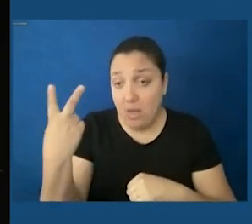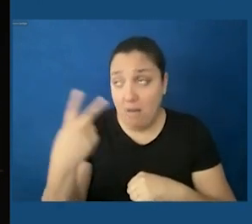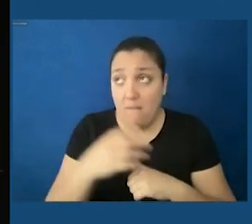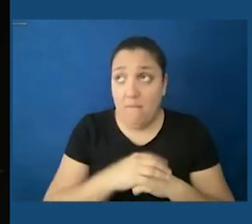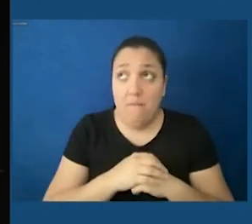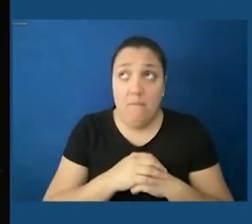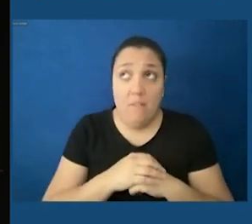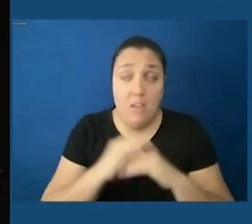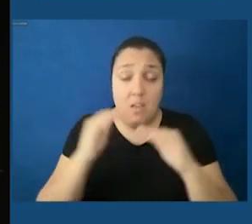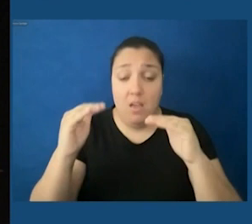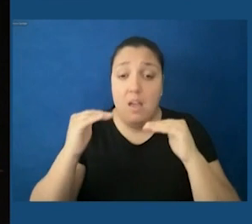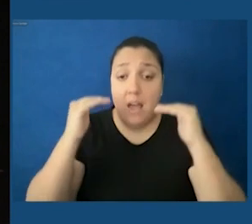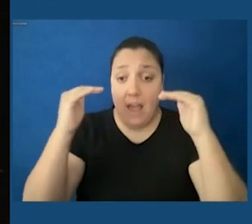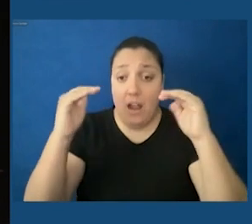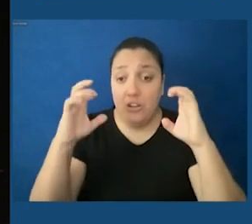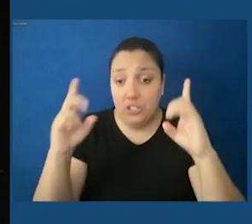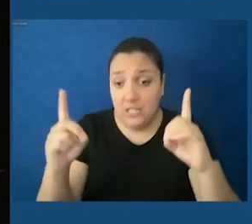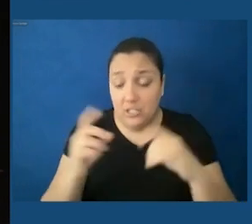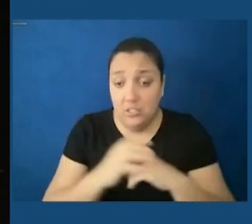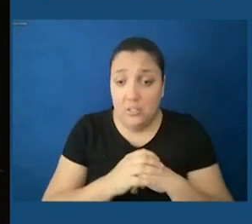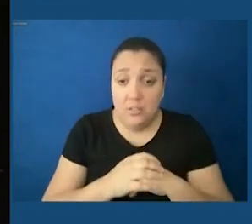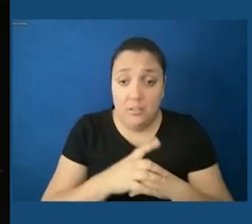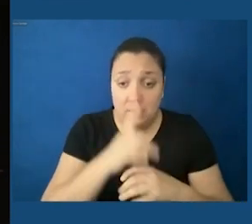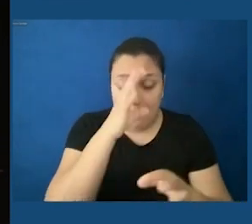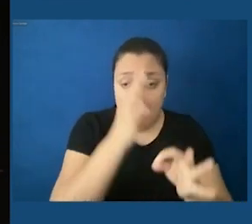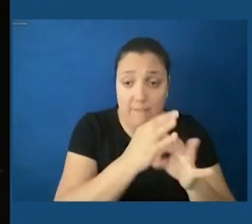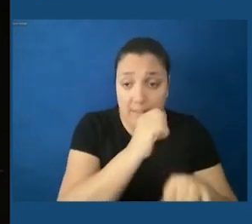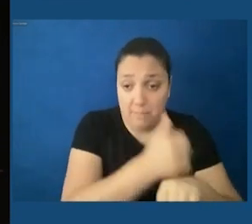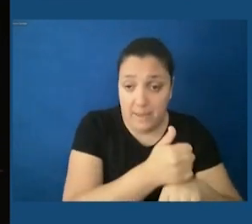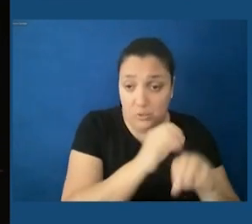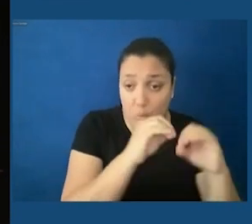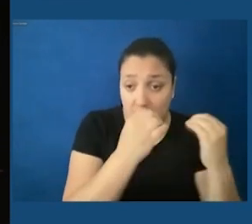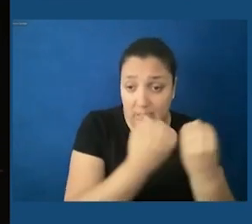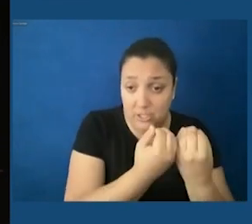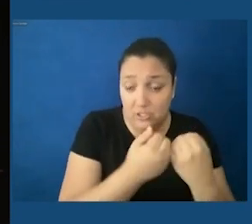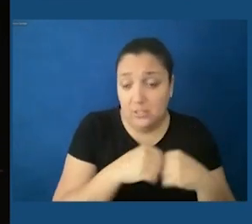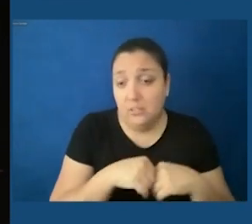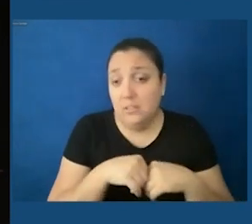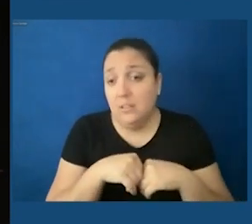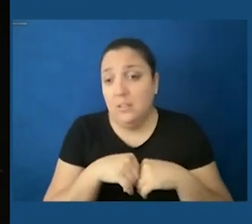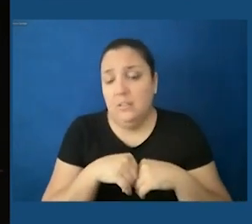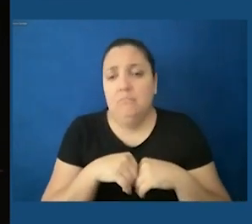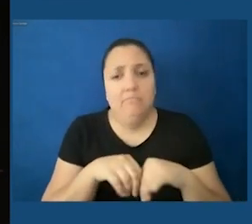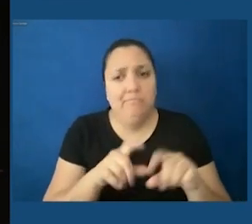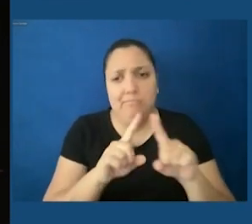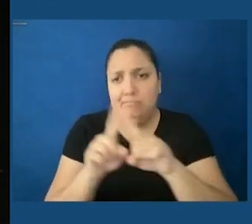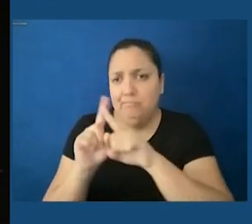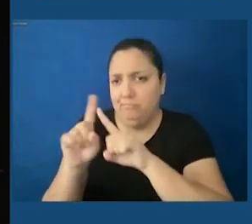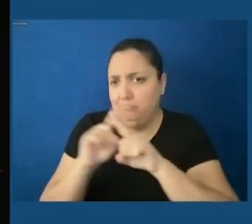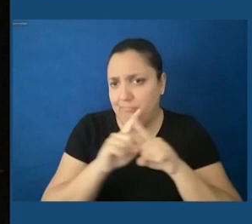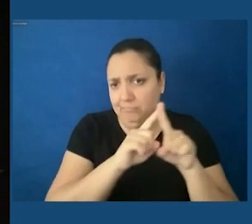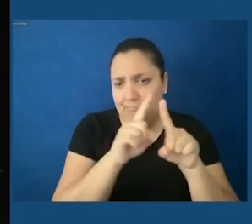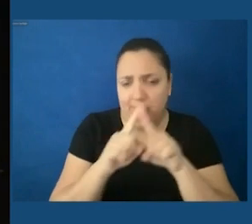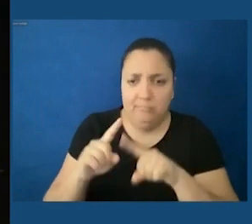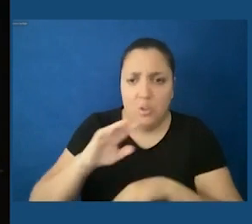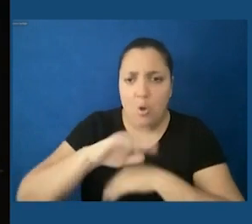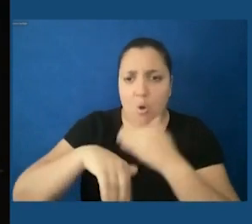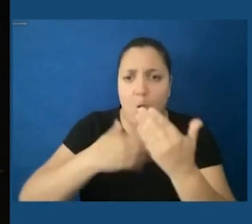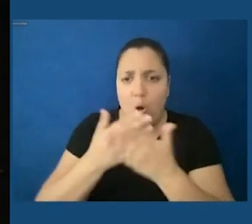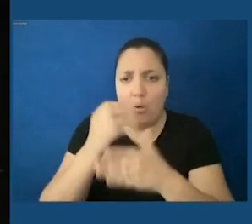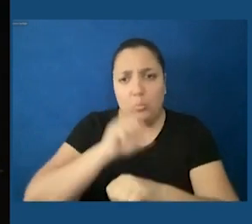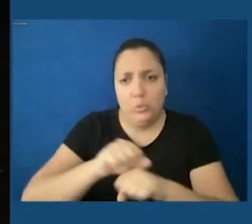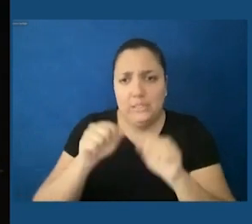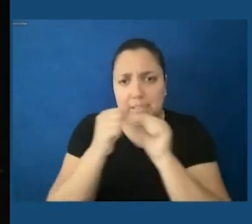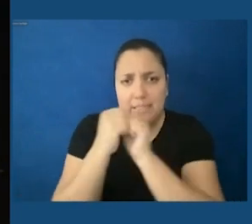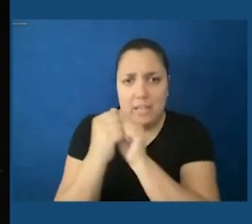our faith-based organizations, nonprofit organizations that represent a number of different equities, all working together